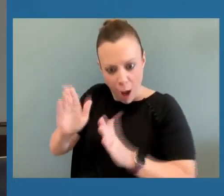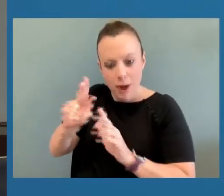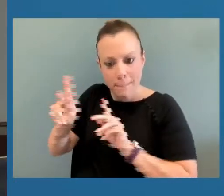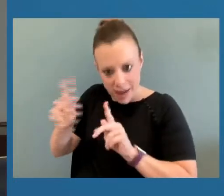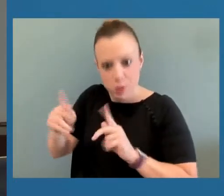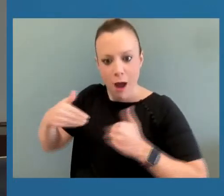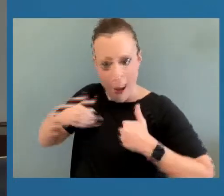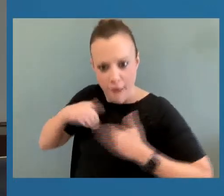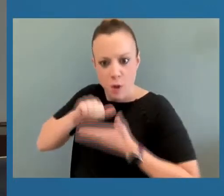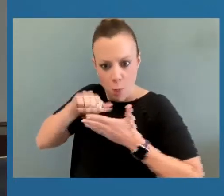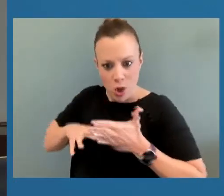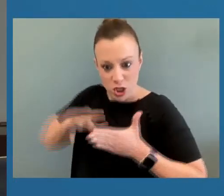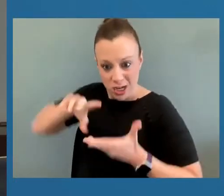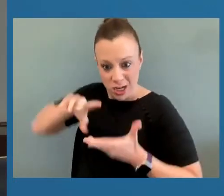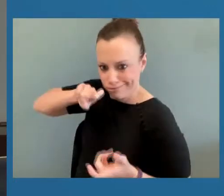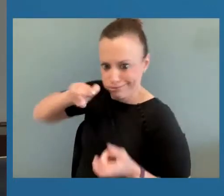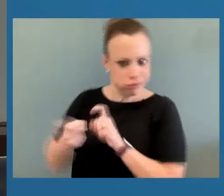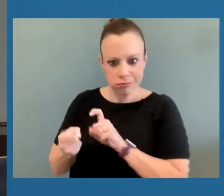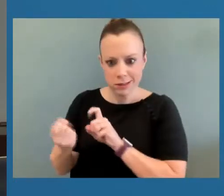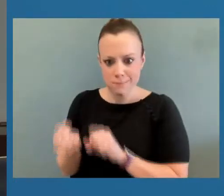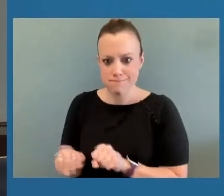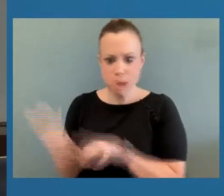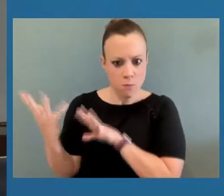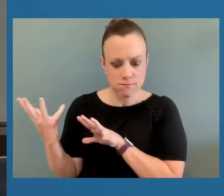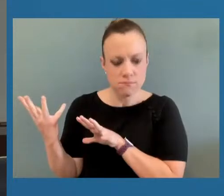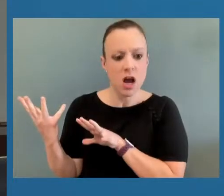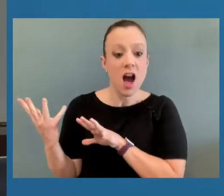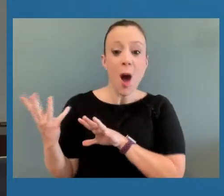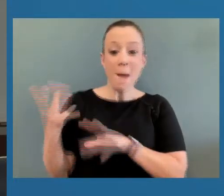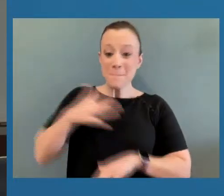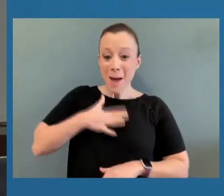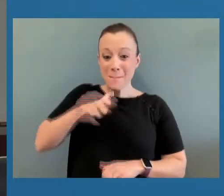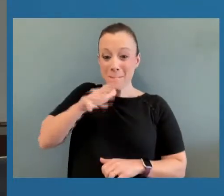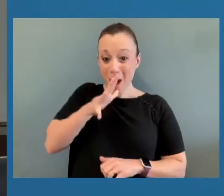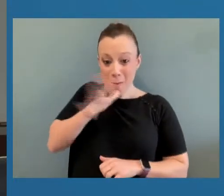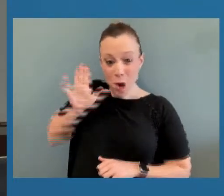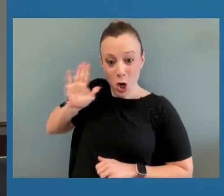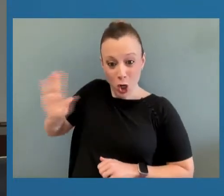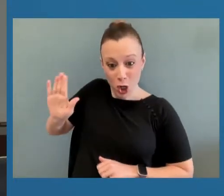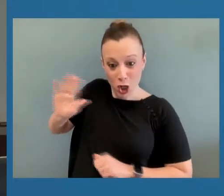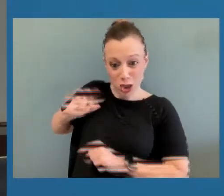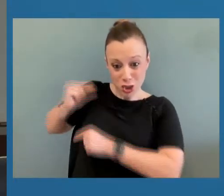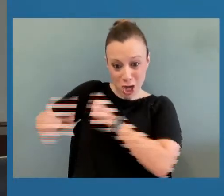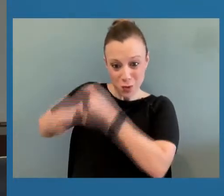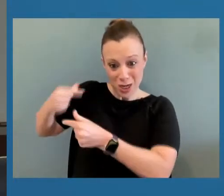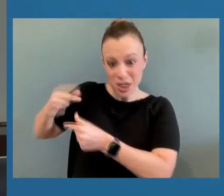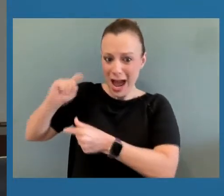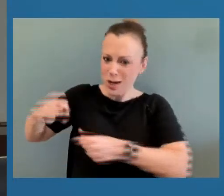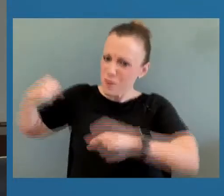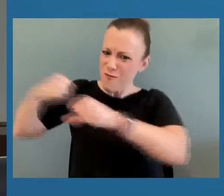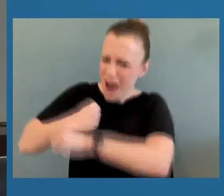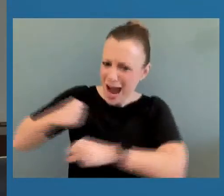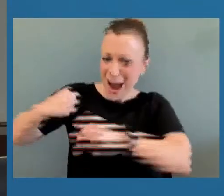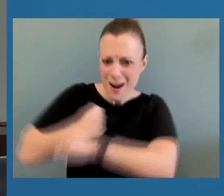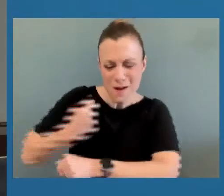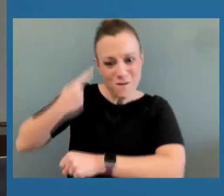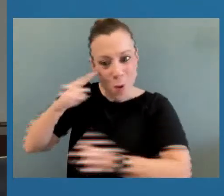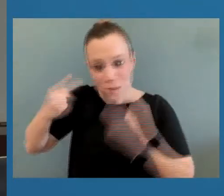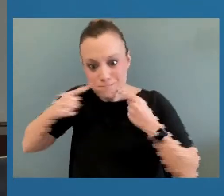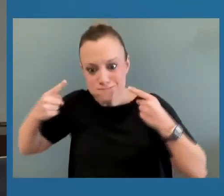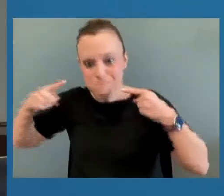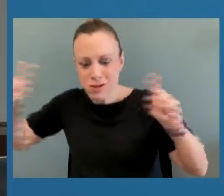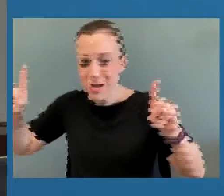rights that my mother's generation had to fight for, that my generation took for granted, that are no longer there for my